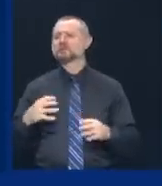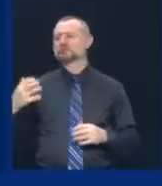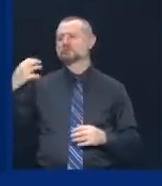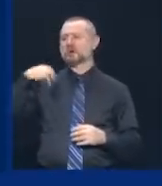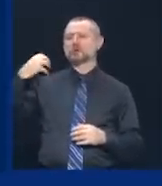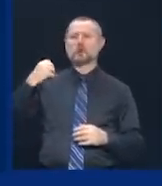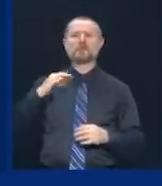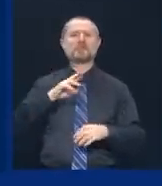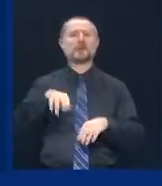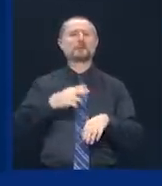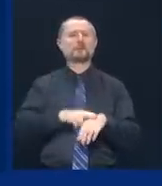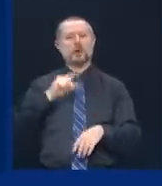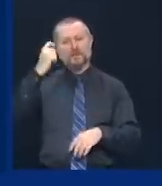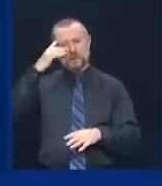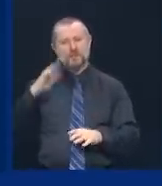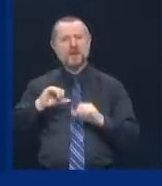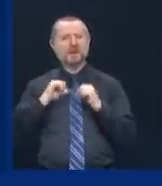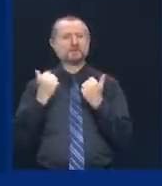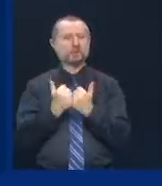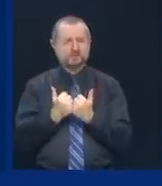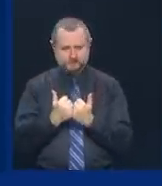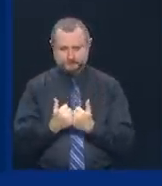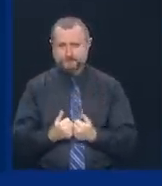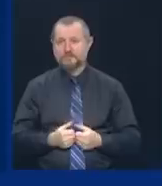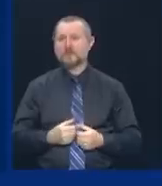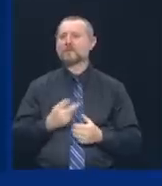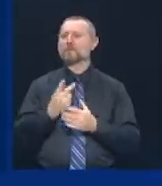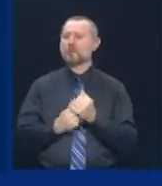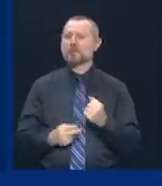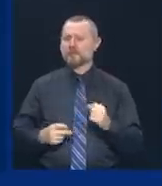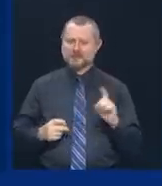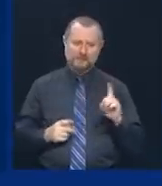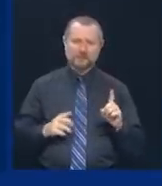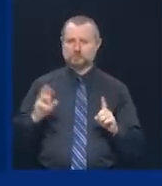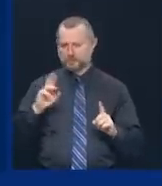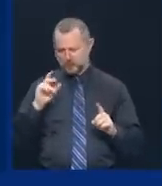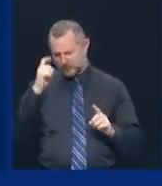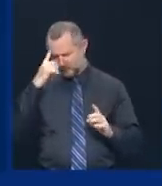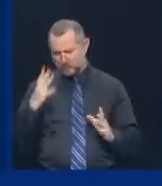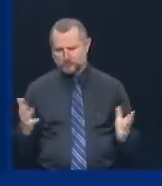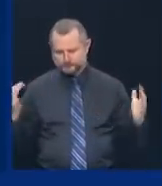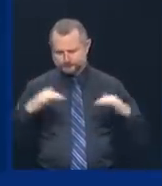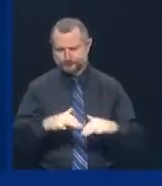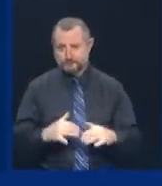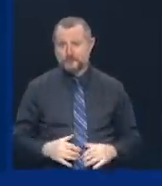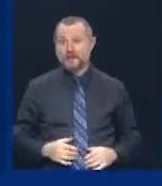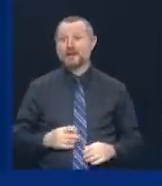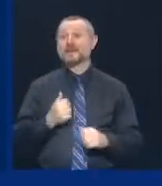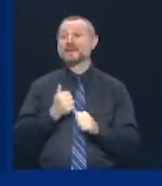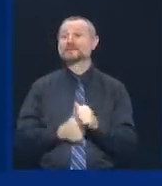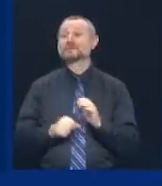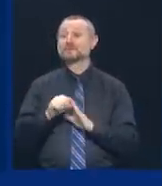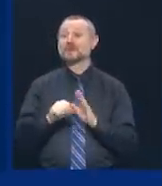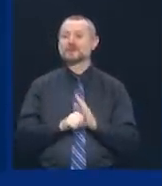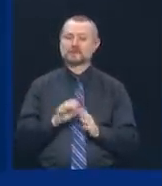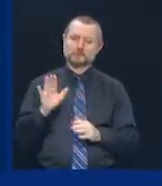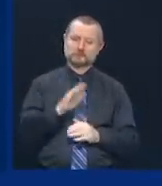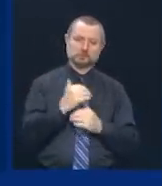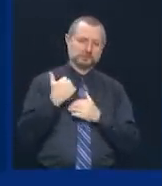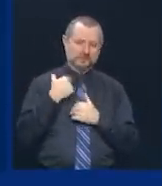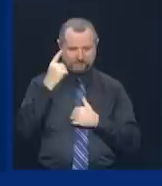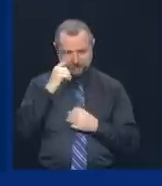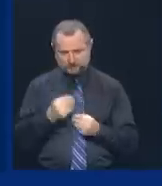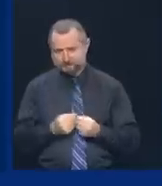Governors Association, Democratic governors, Republican governors. The states are going to have to administer this vaccine